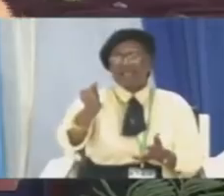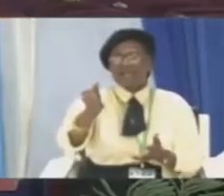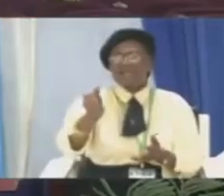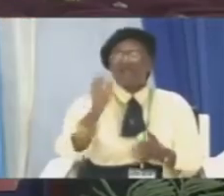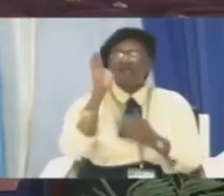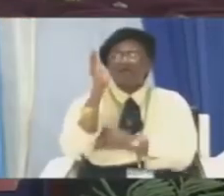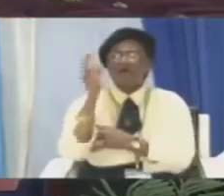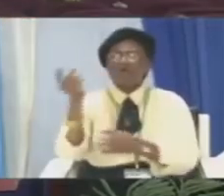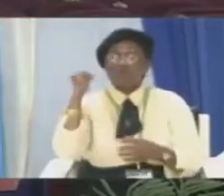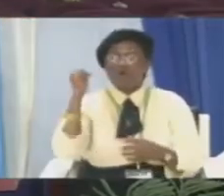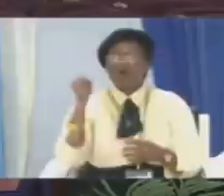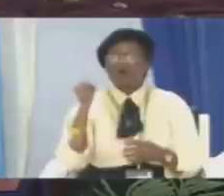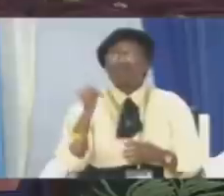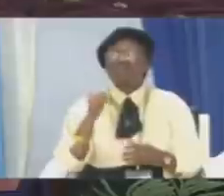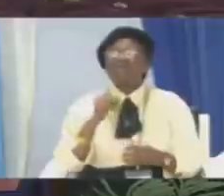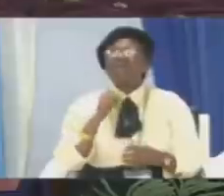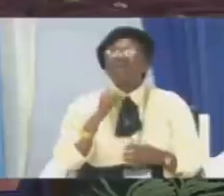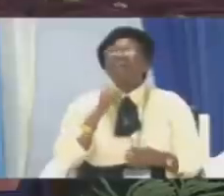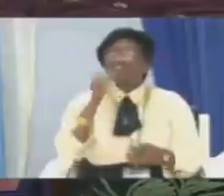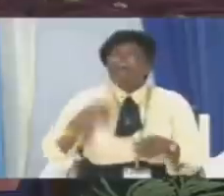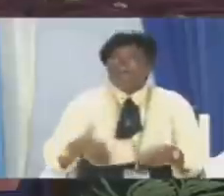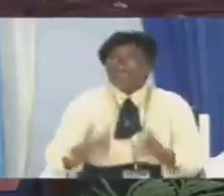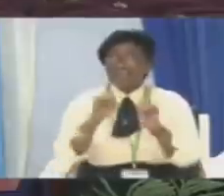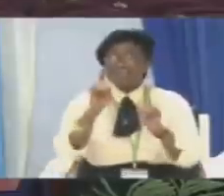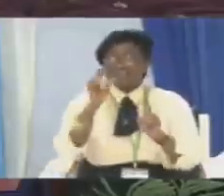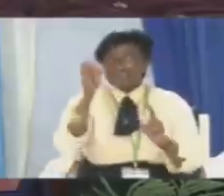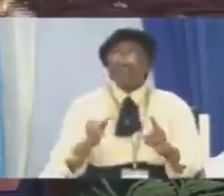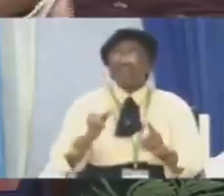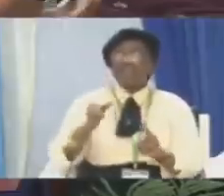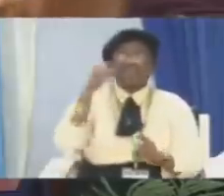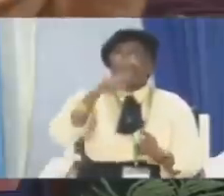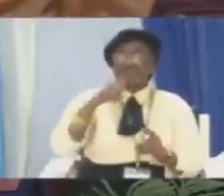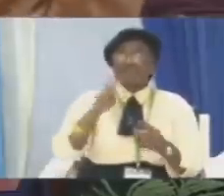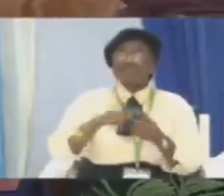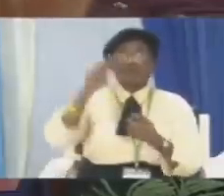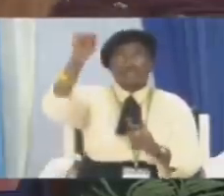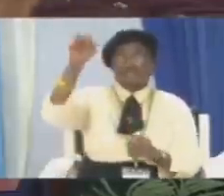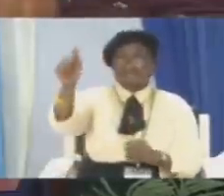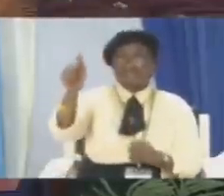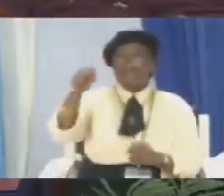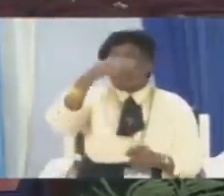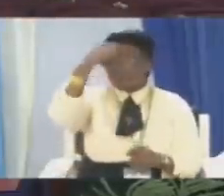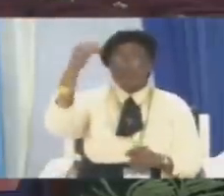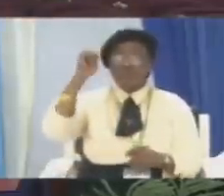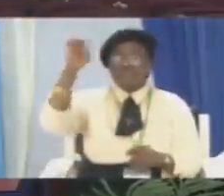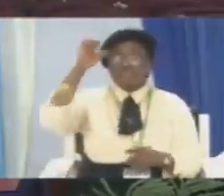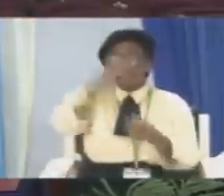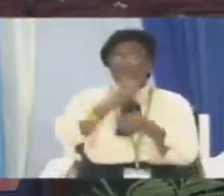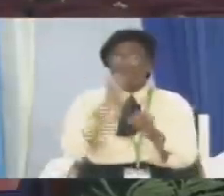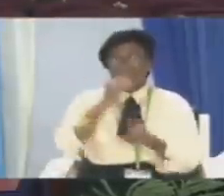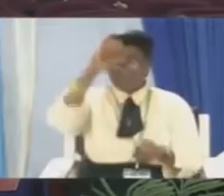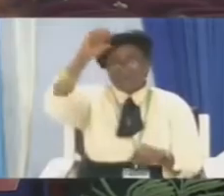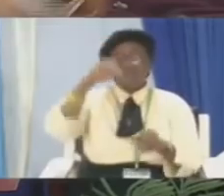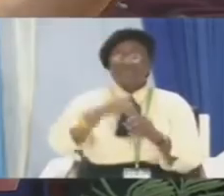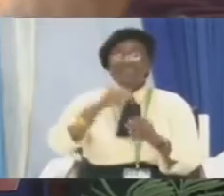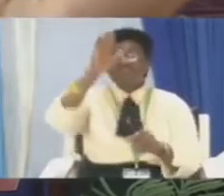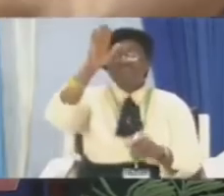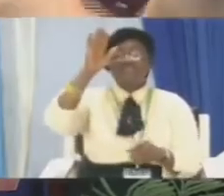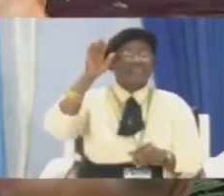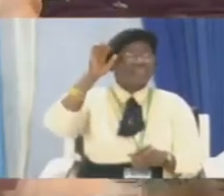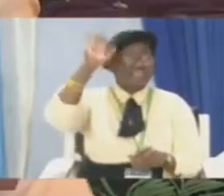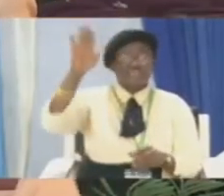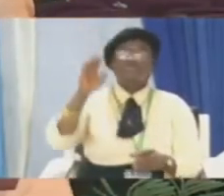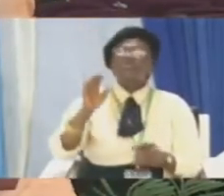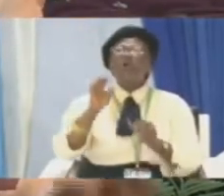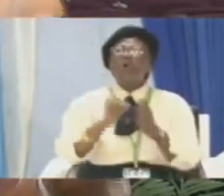God was indirectly speaking to himself, because he had earlier made man in his own image. You are the